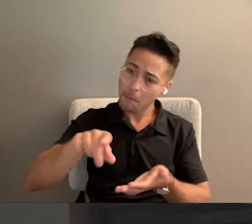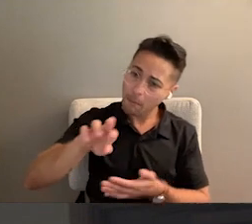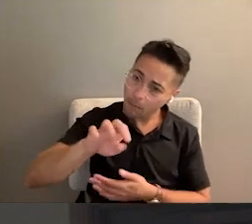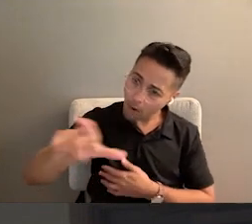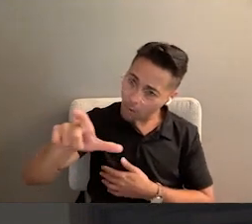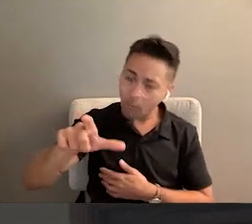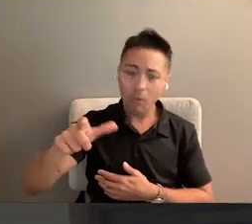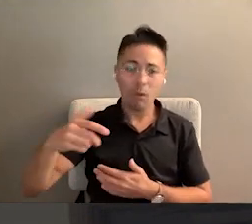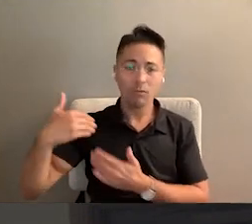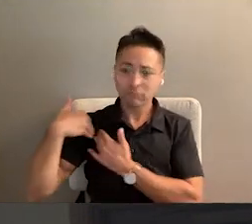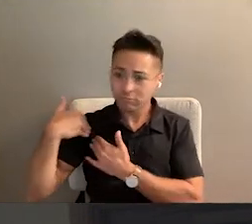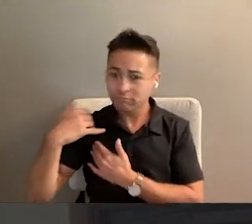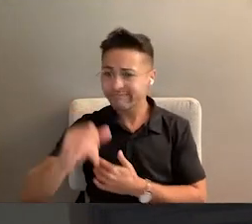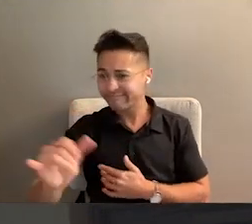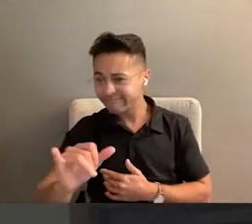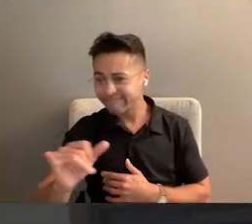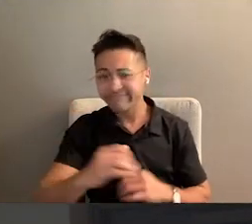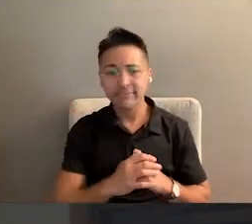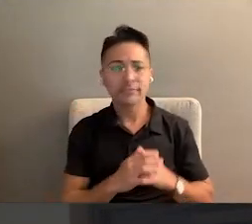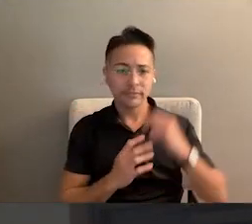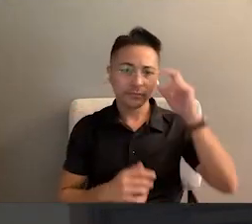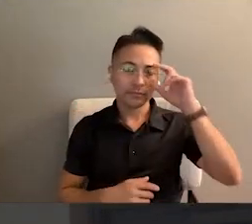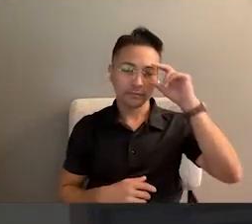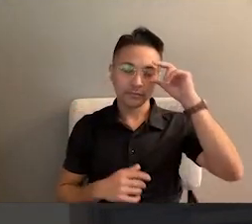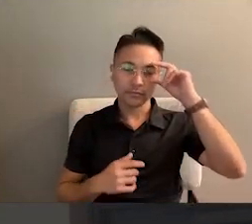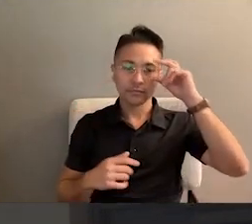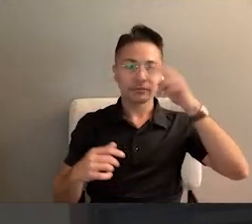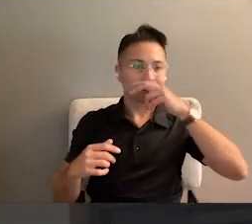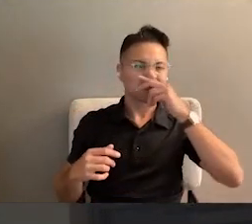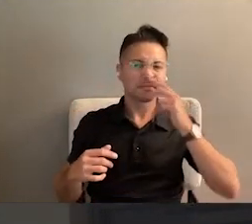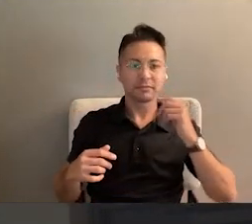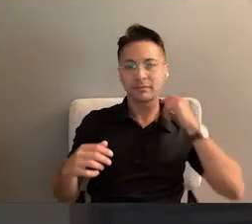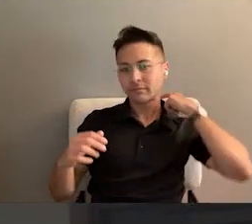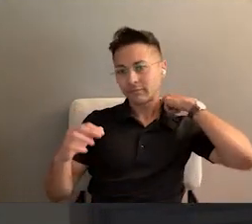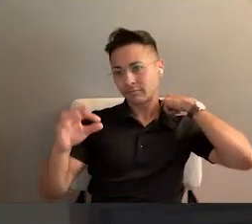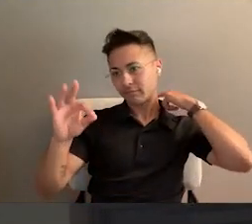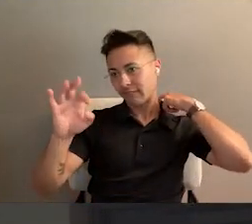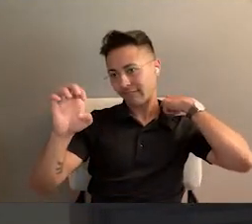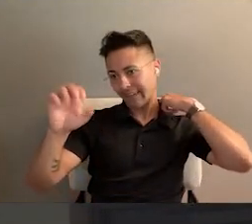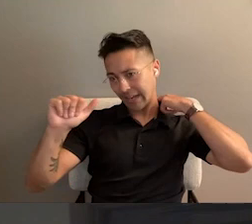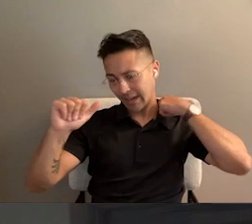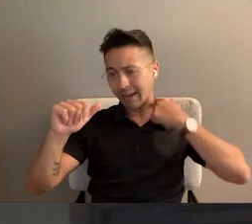fiscal, and we do the fiscal and payroll duties. We are